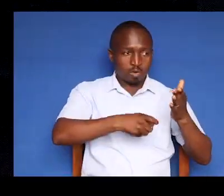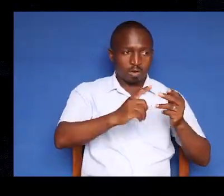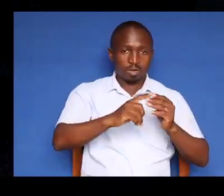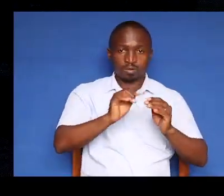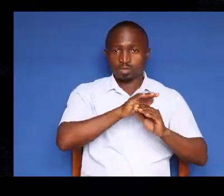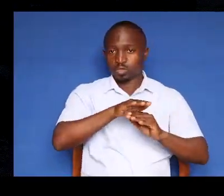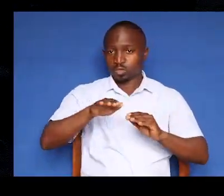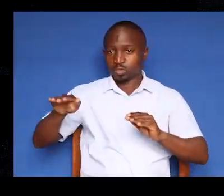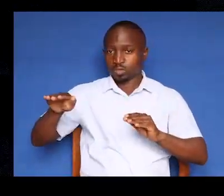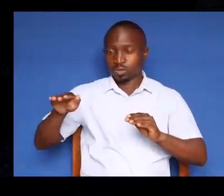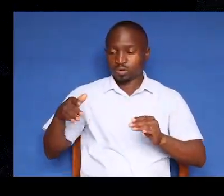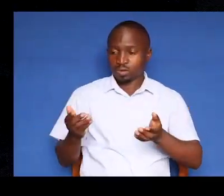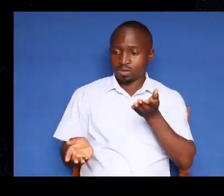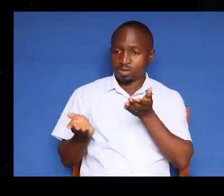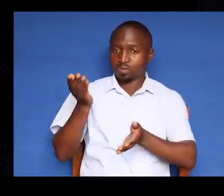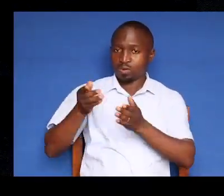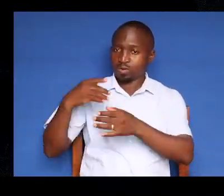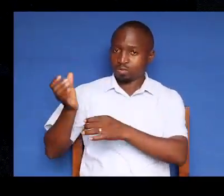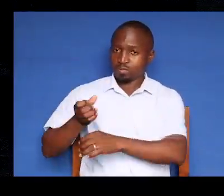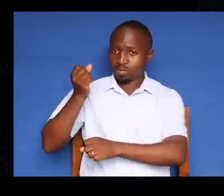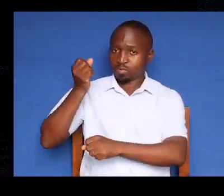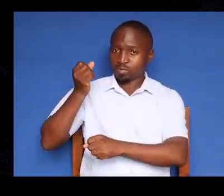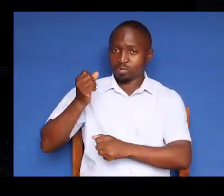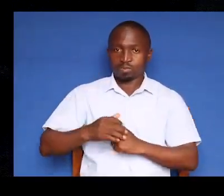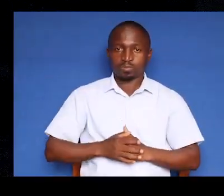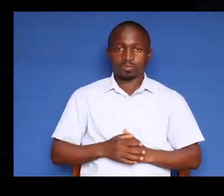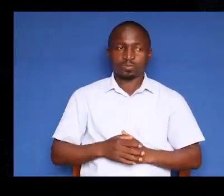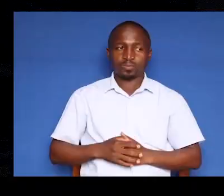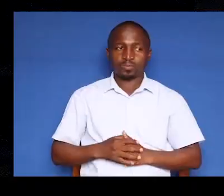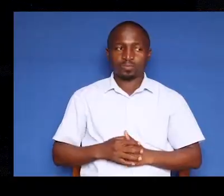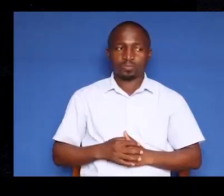here level of income.